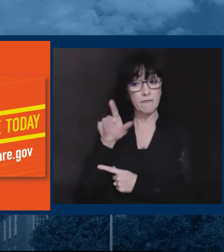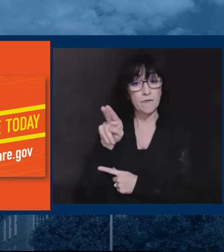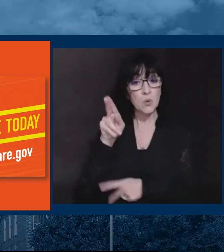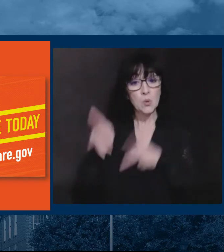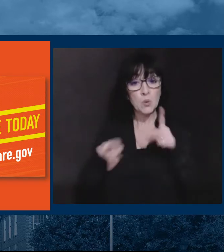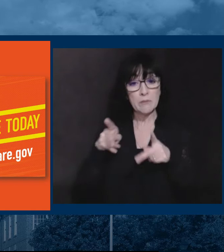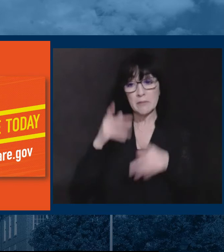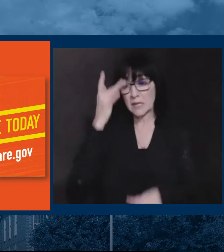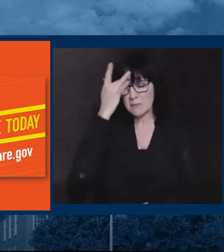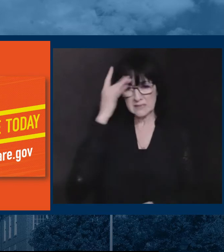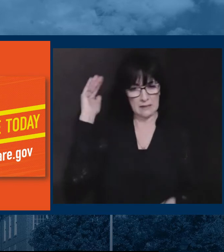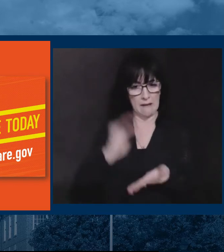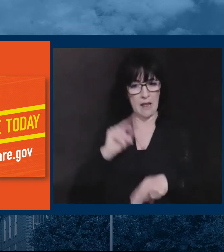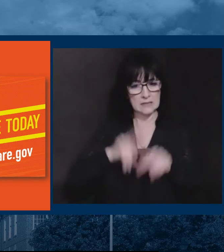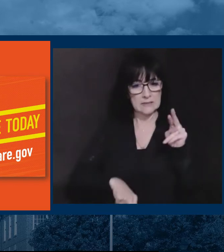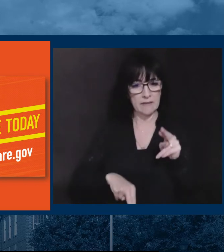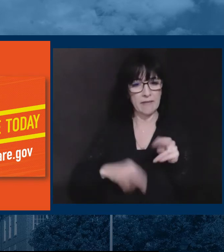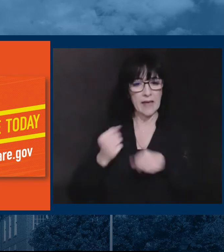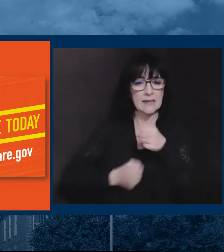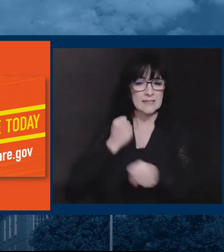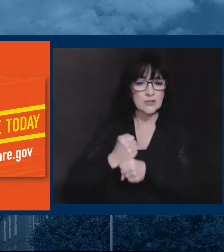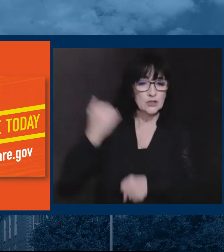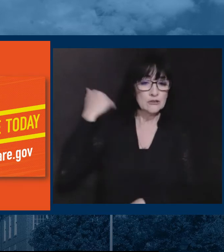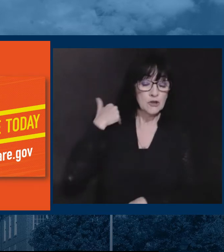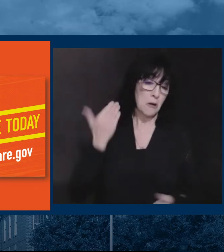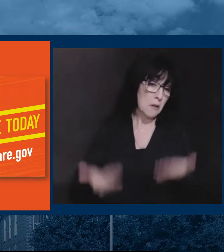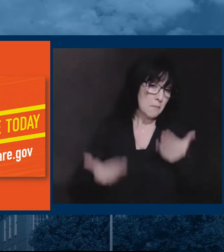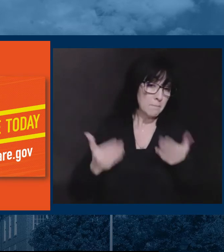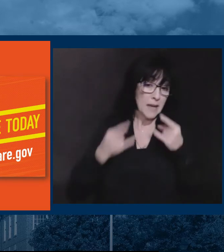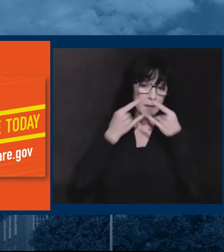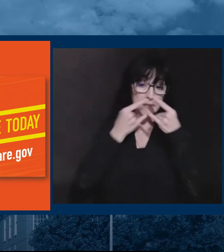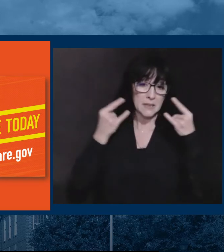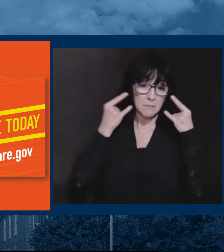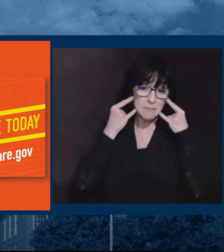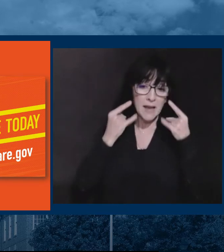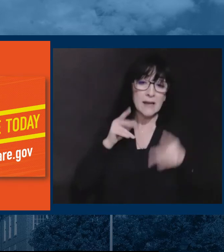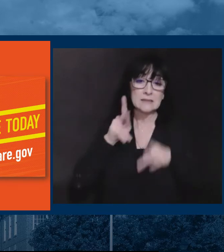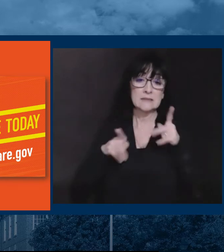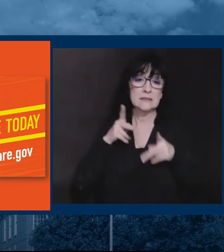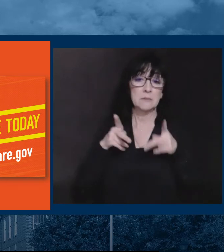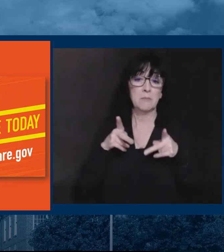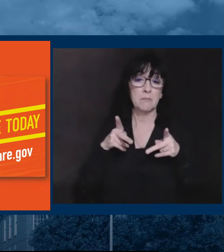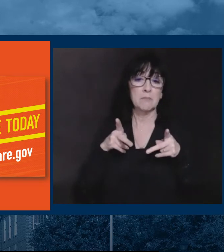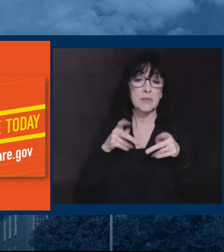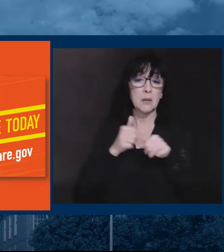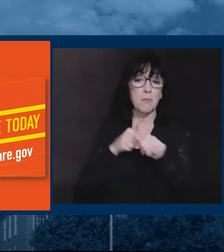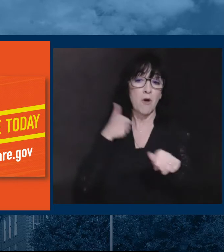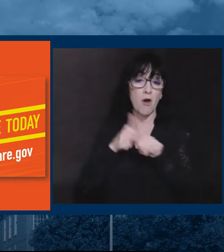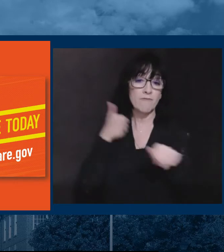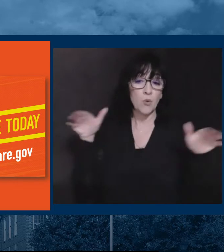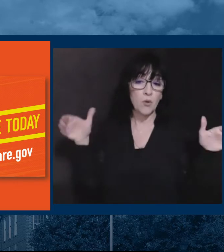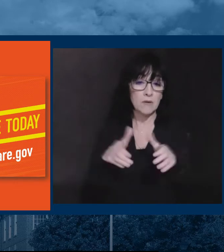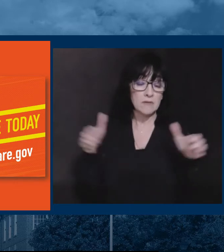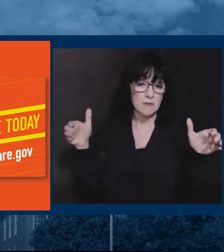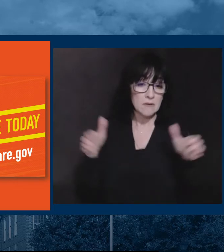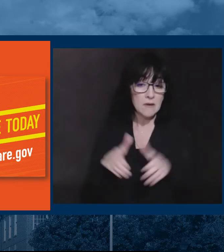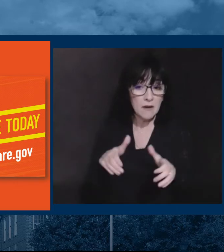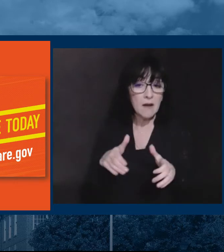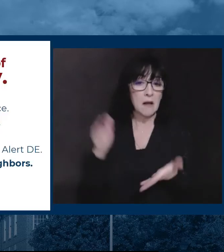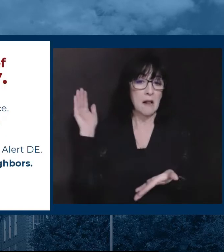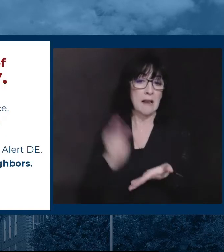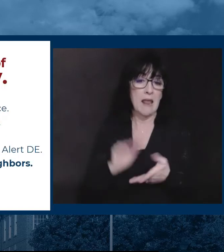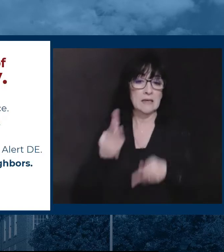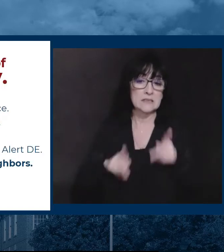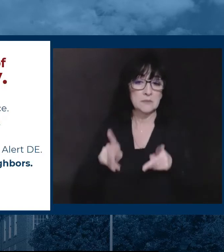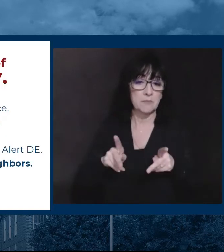we've seen in recent years. So make sure that you do that as well. And just to reinforce the general guidelines, wear a